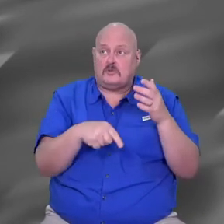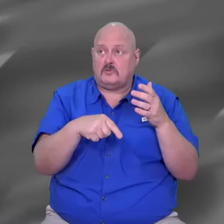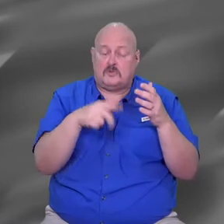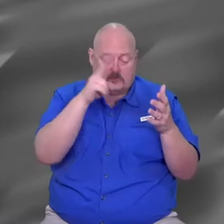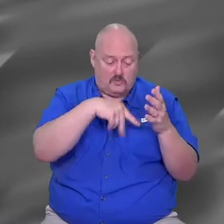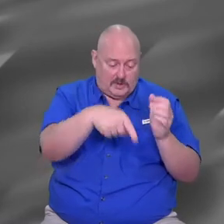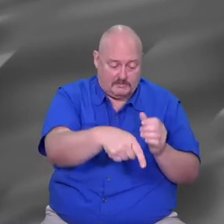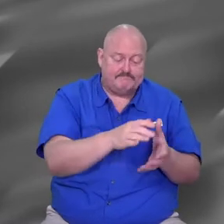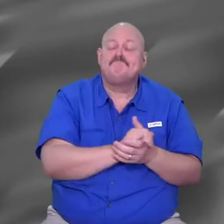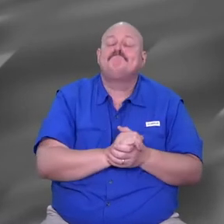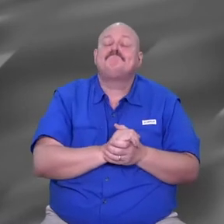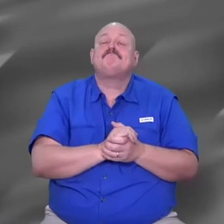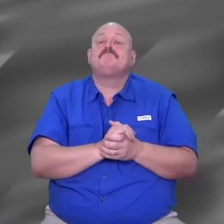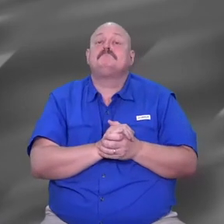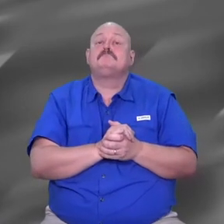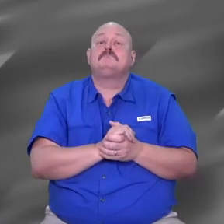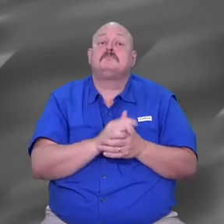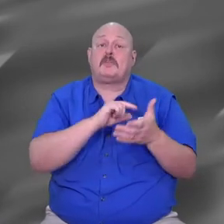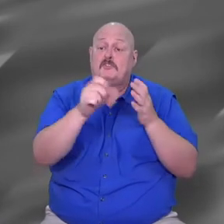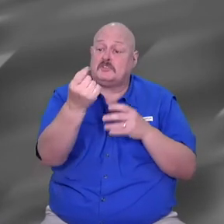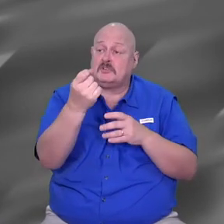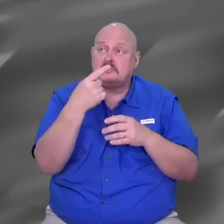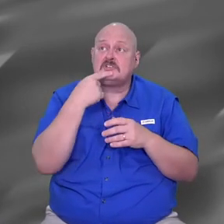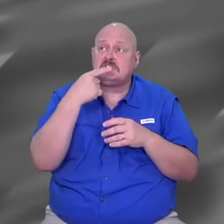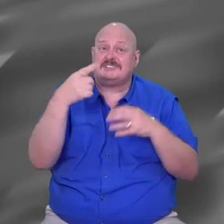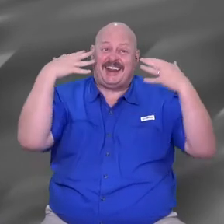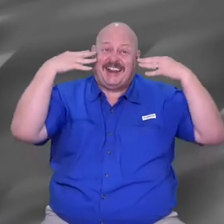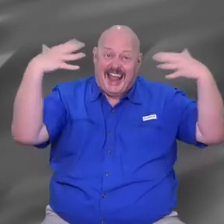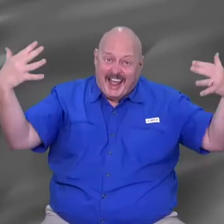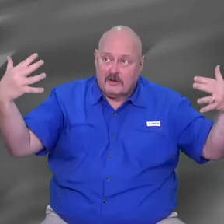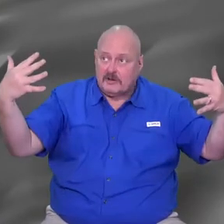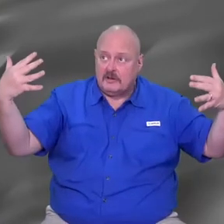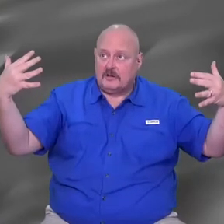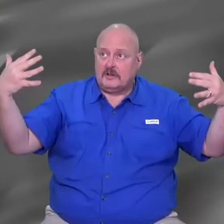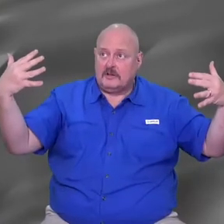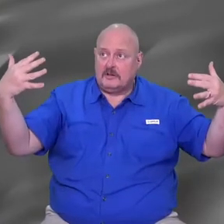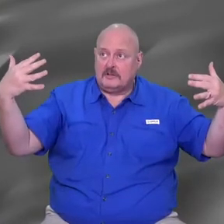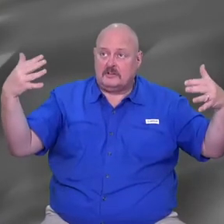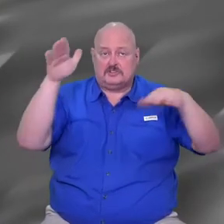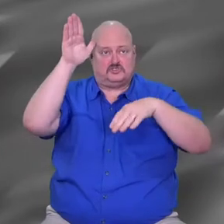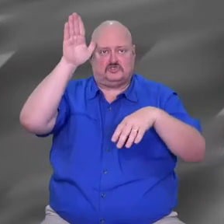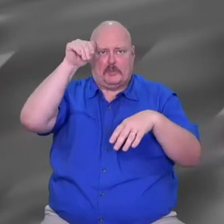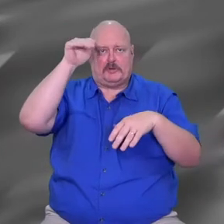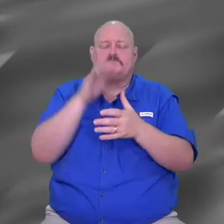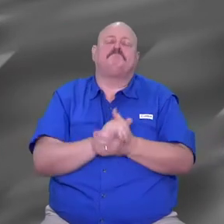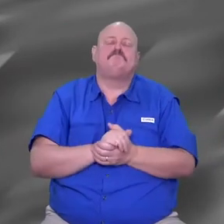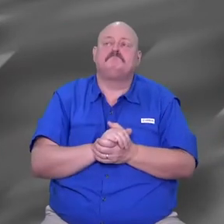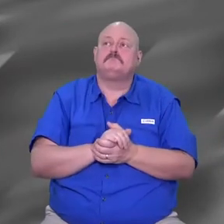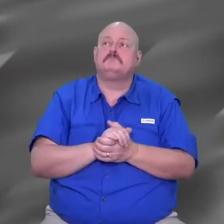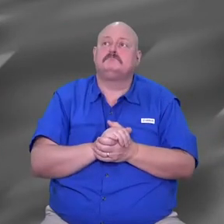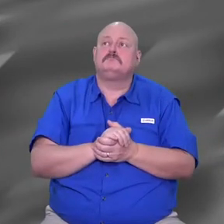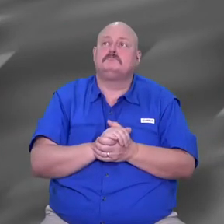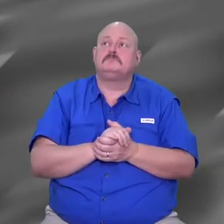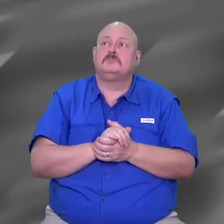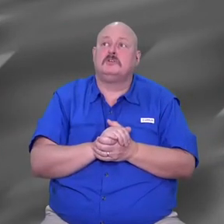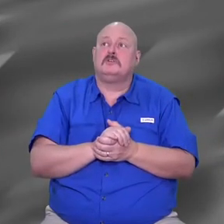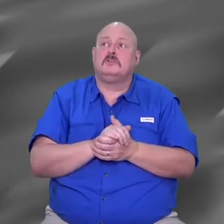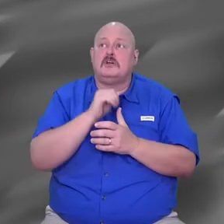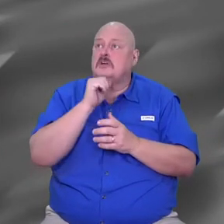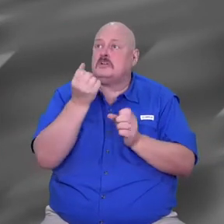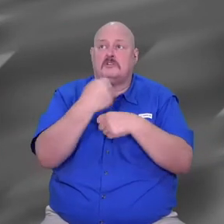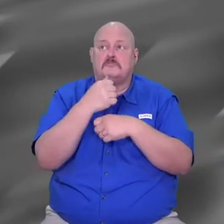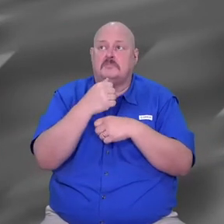just read. Notice in verse 11, she's loud and she is stubborn. In other words, and by the way, don't make